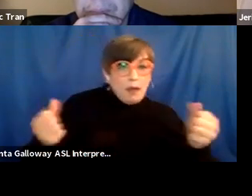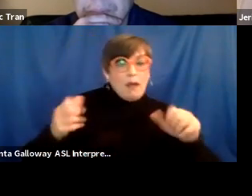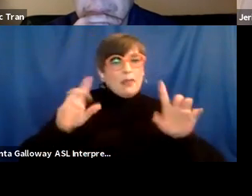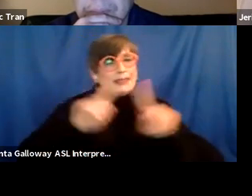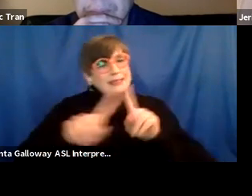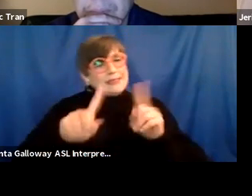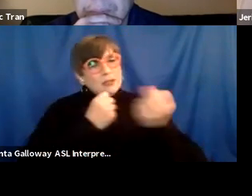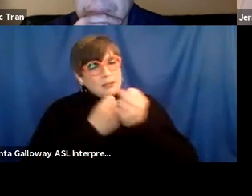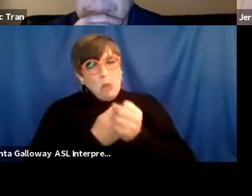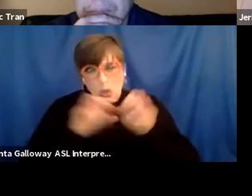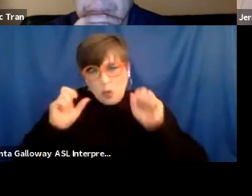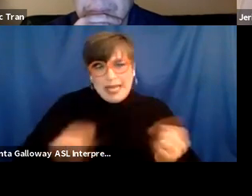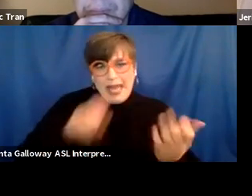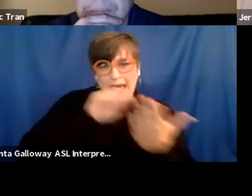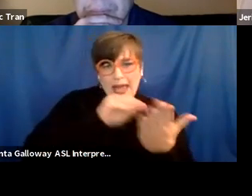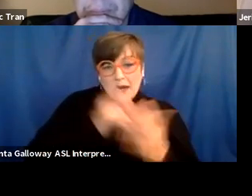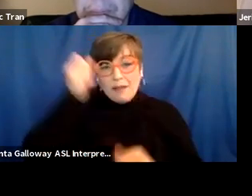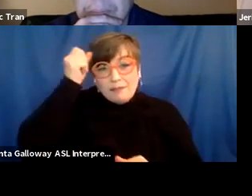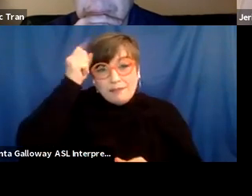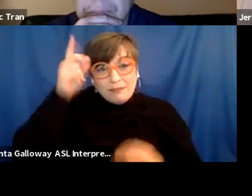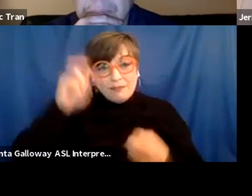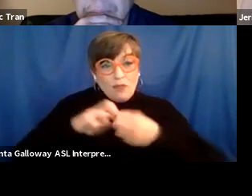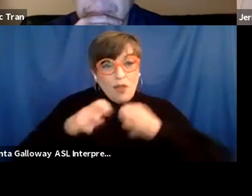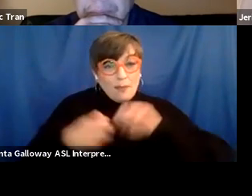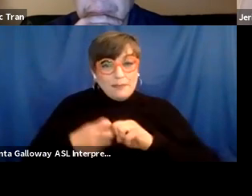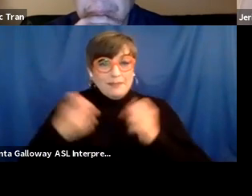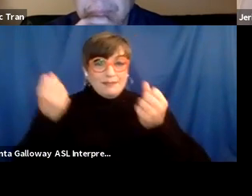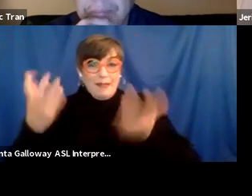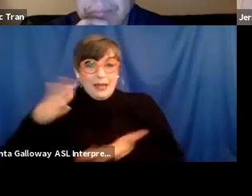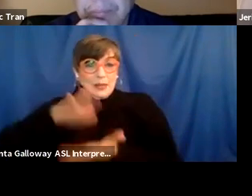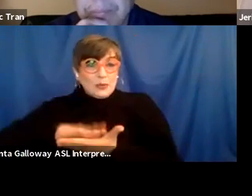to kids. The trouble is that we have many of our schools who use